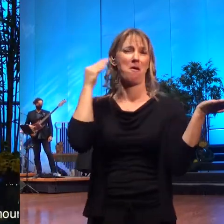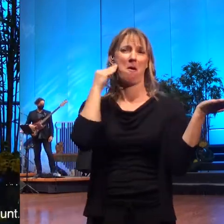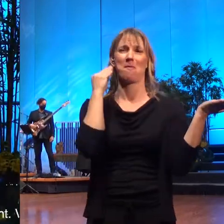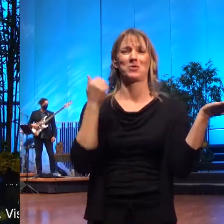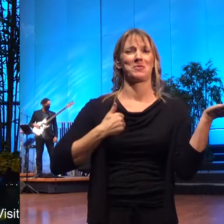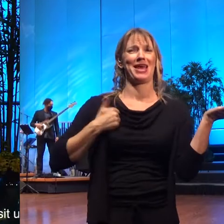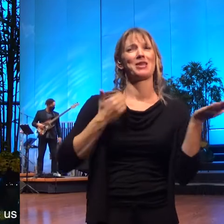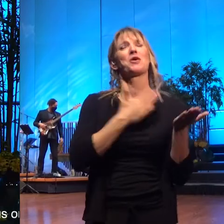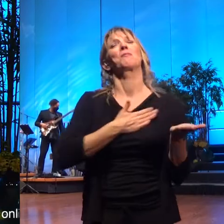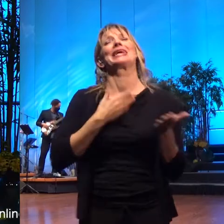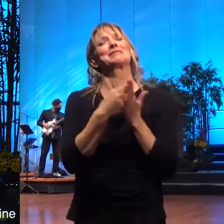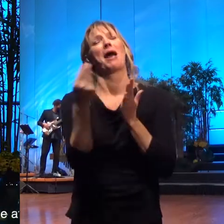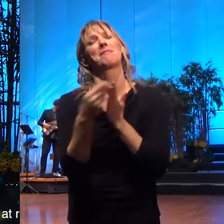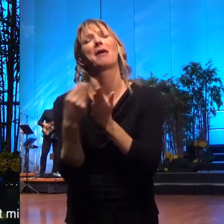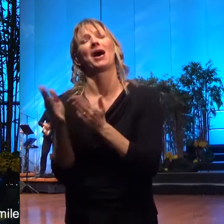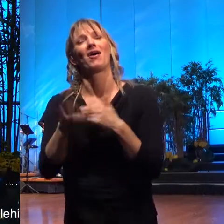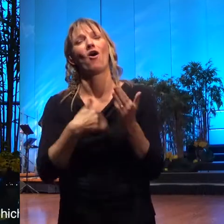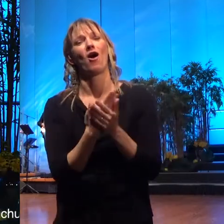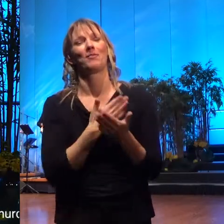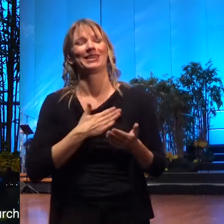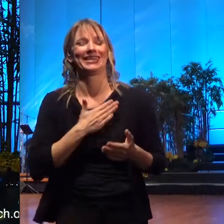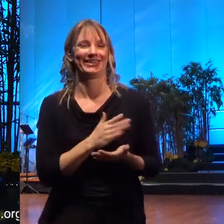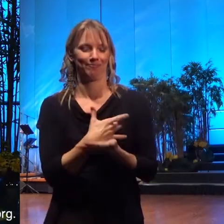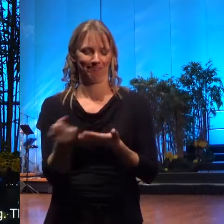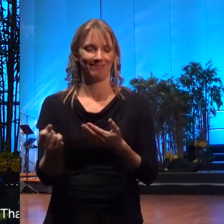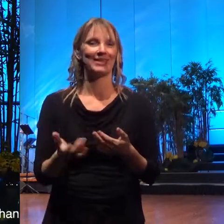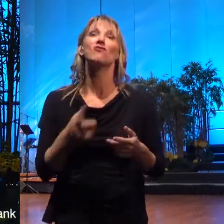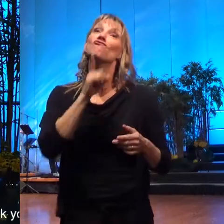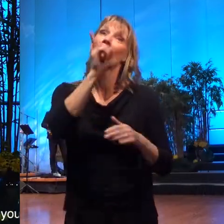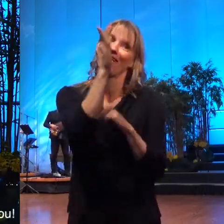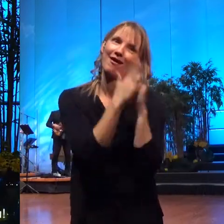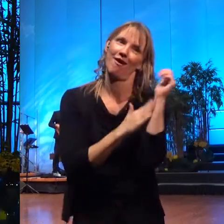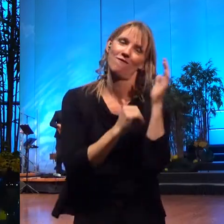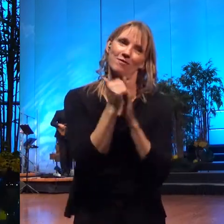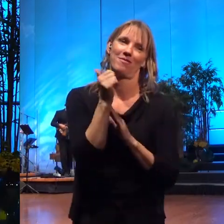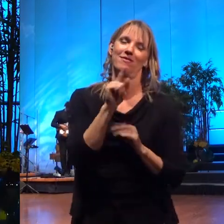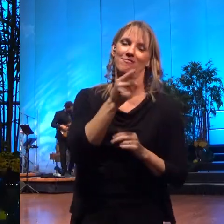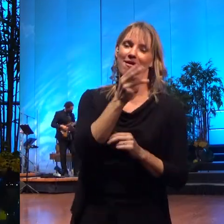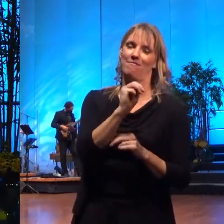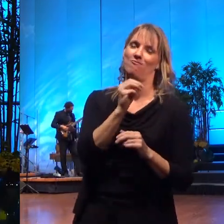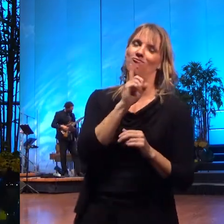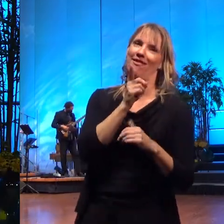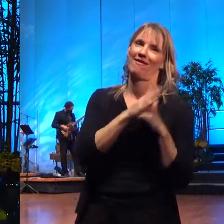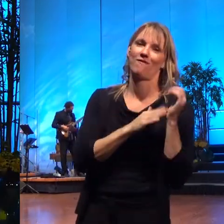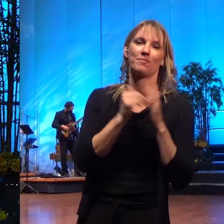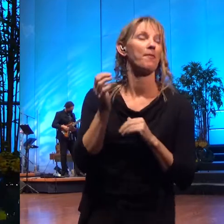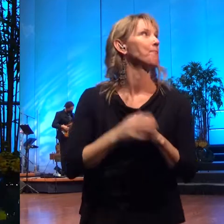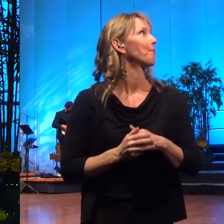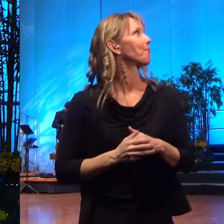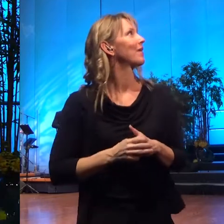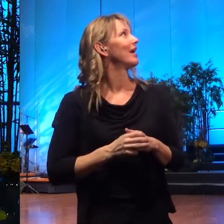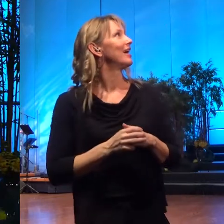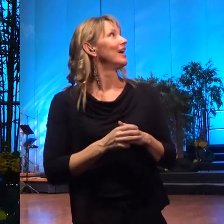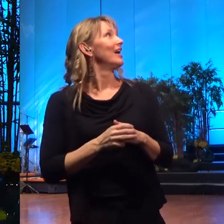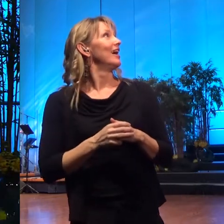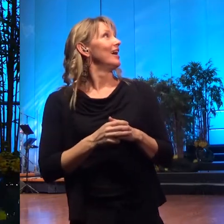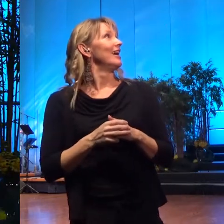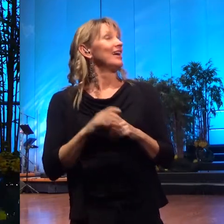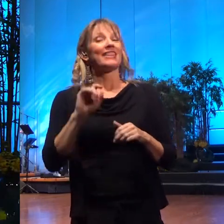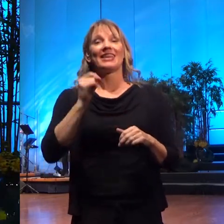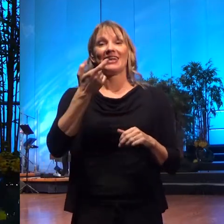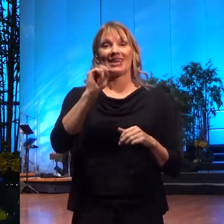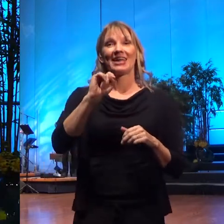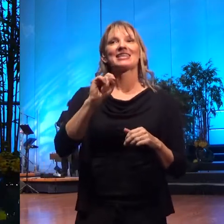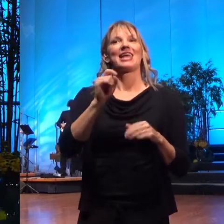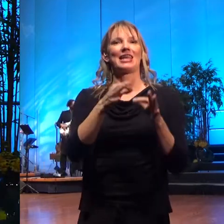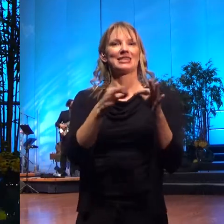so please buy all of them. They're really comfortable. They certainly Very are. comfortable. And the text on them is